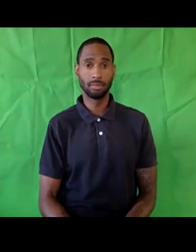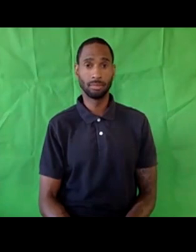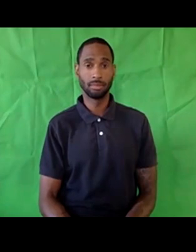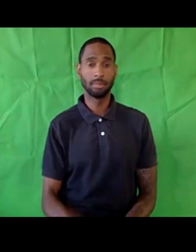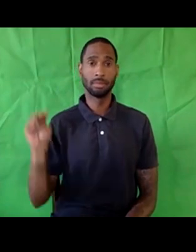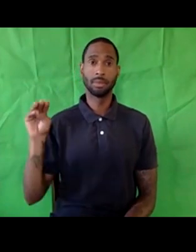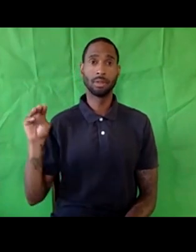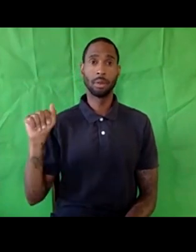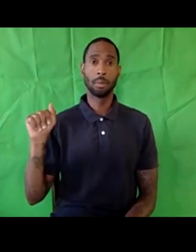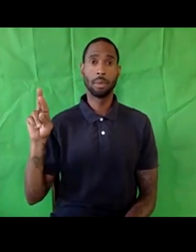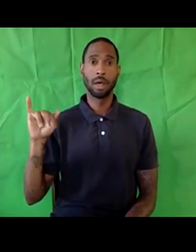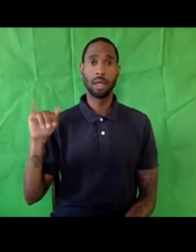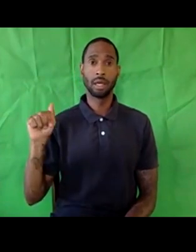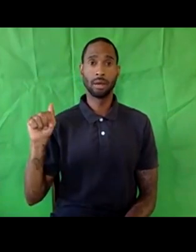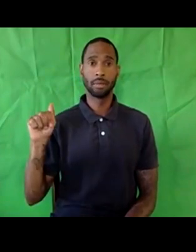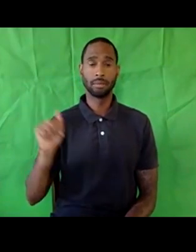Maria.